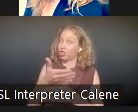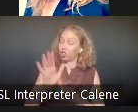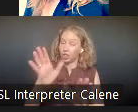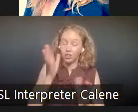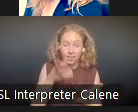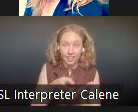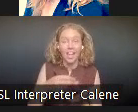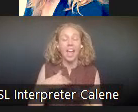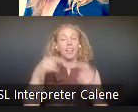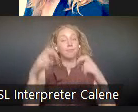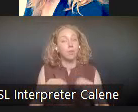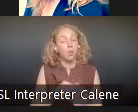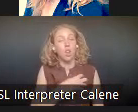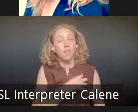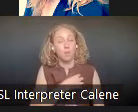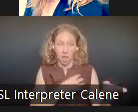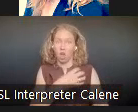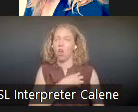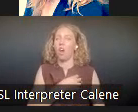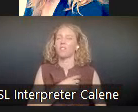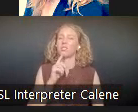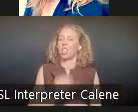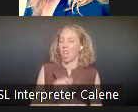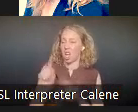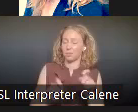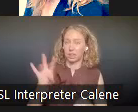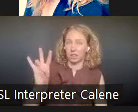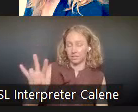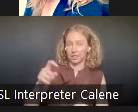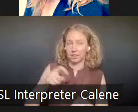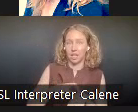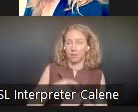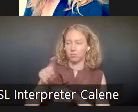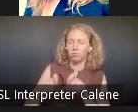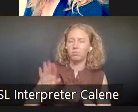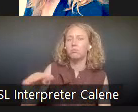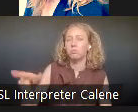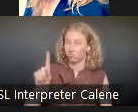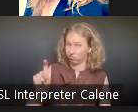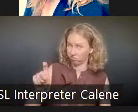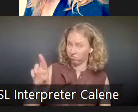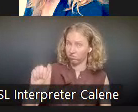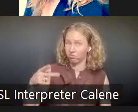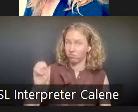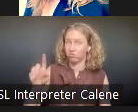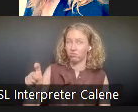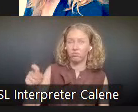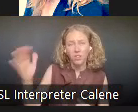law enforcement, the officer literally asked me 7 times, was I sure that he raped me because I knew